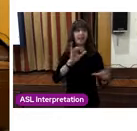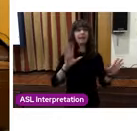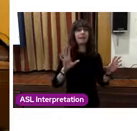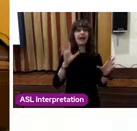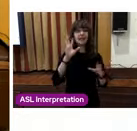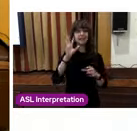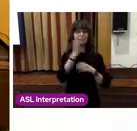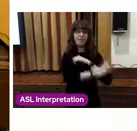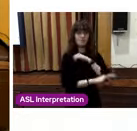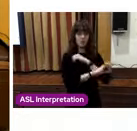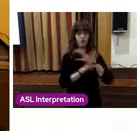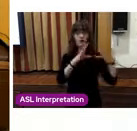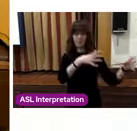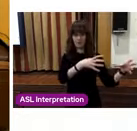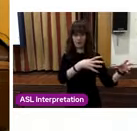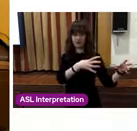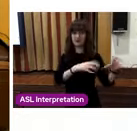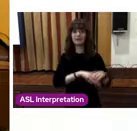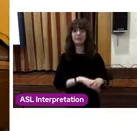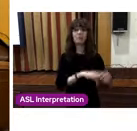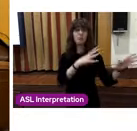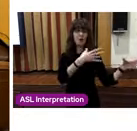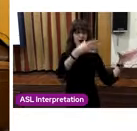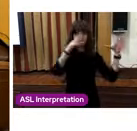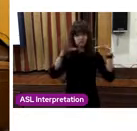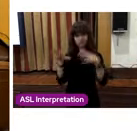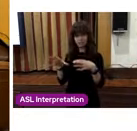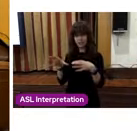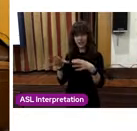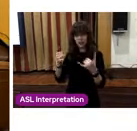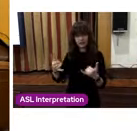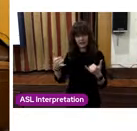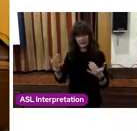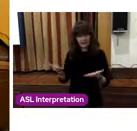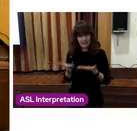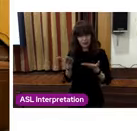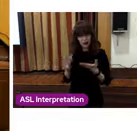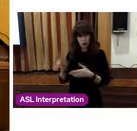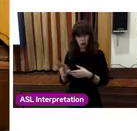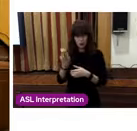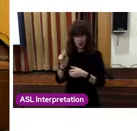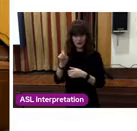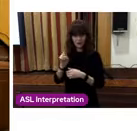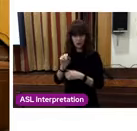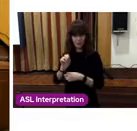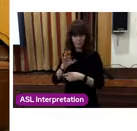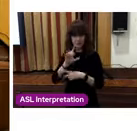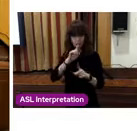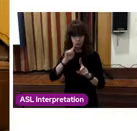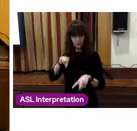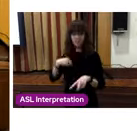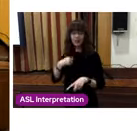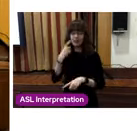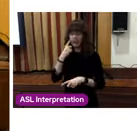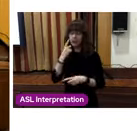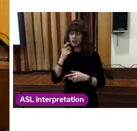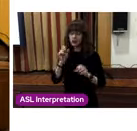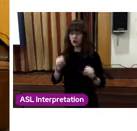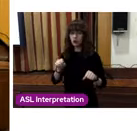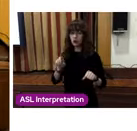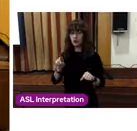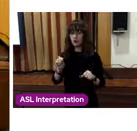of our domestic response to Ukraine, there are things that I would be doing differently. And one of those things